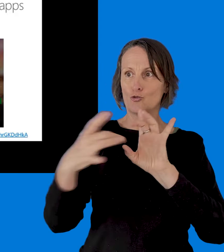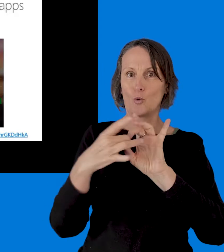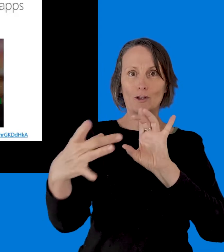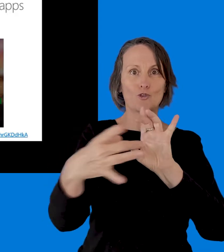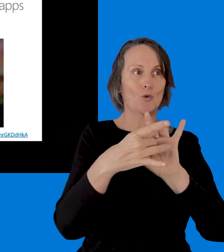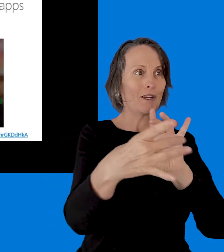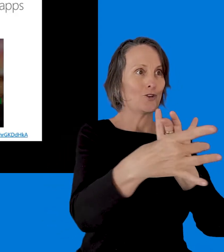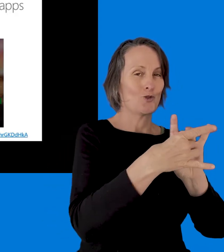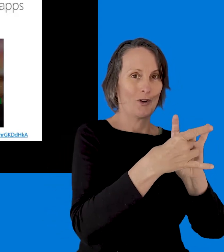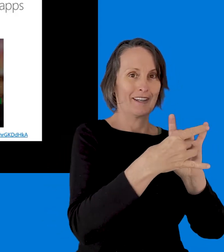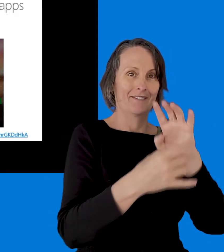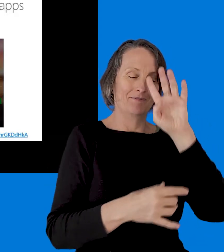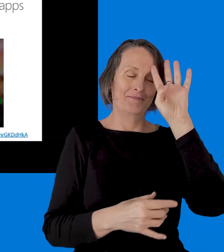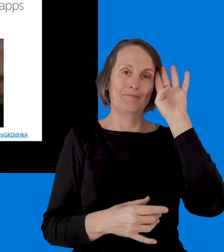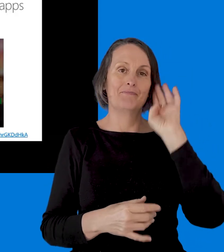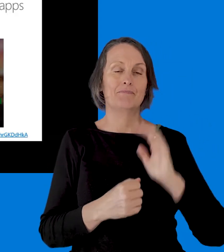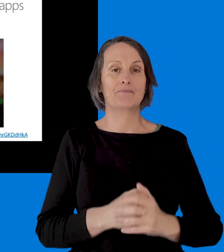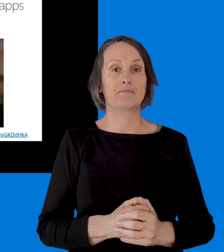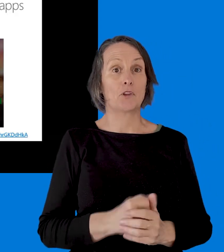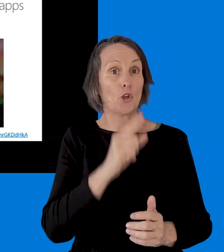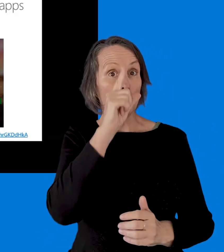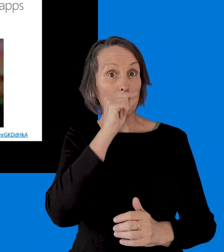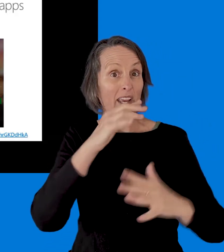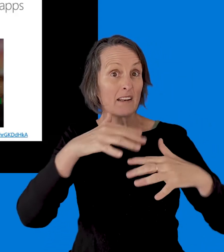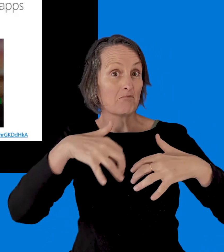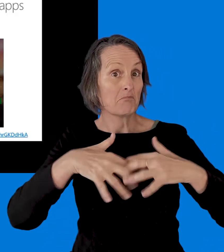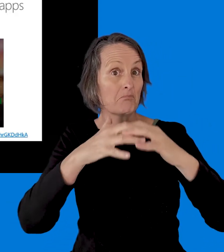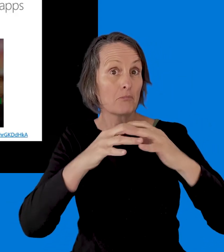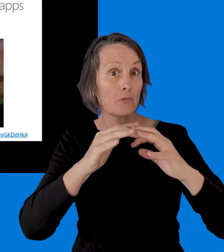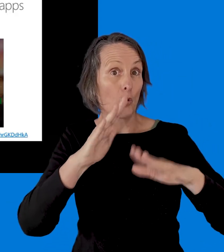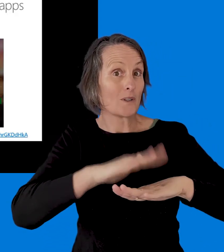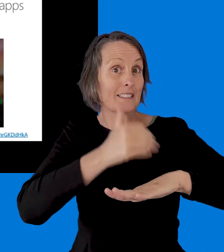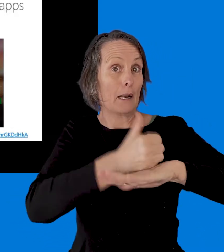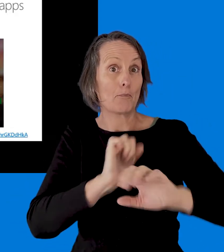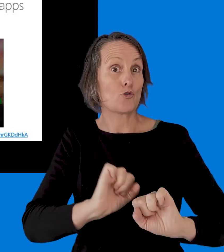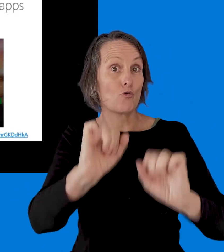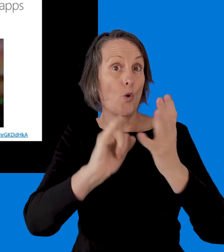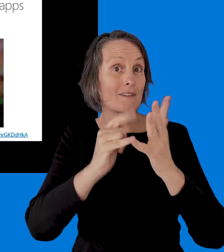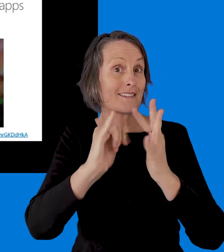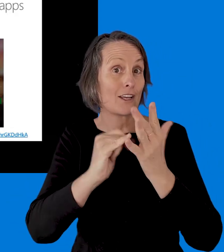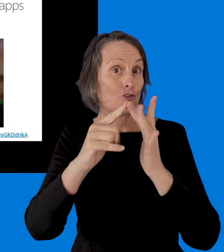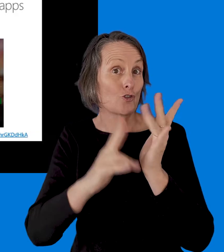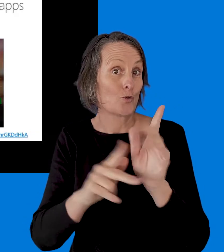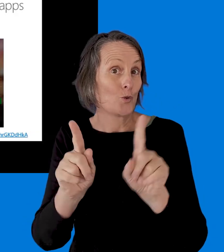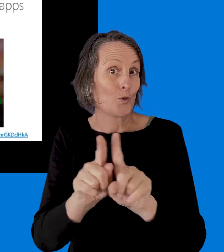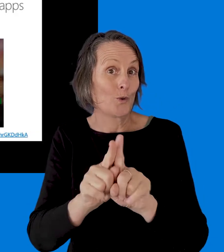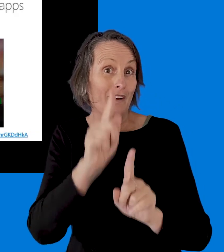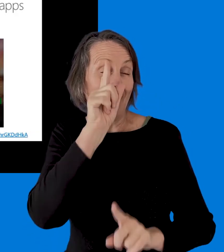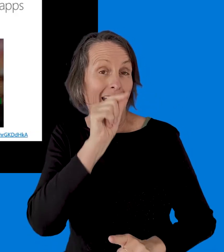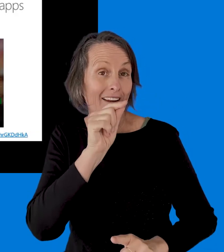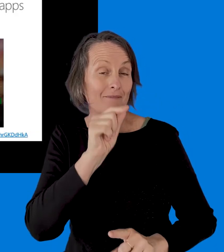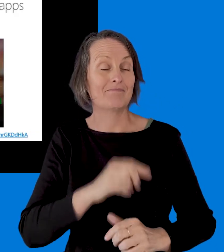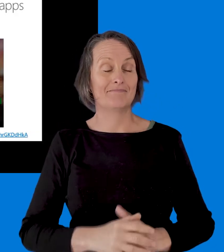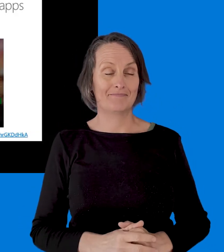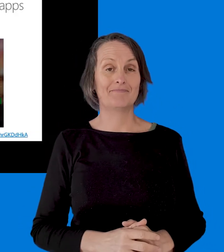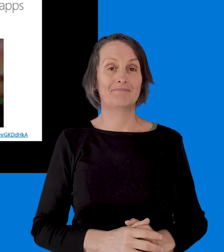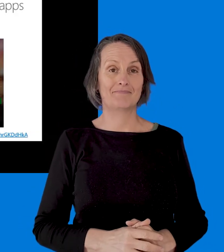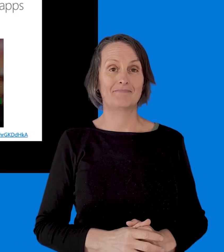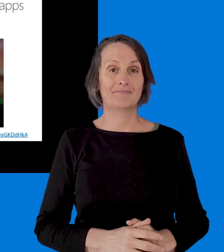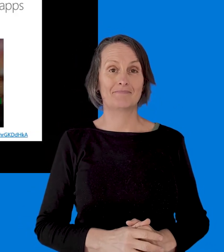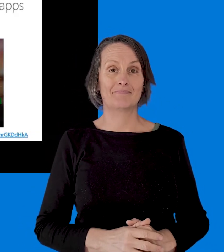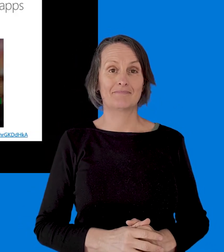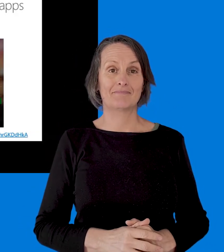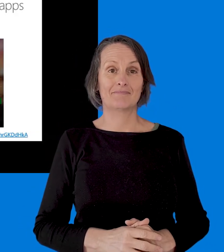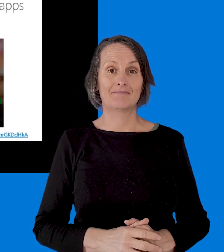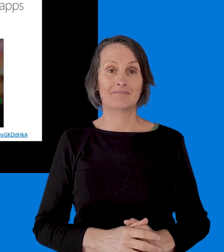so all of my guests here are actually joining that session, but you could easily start your own. That's what I did. I created a session myself, and then you're